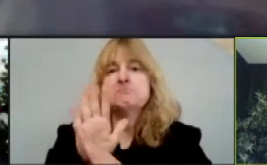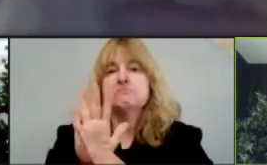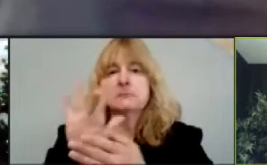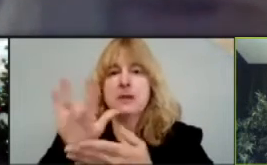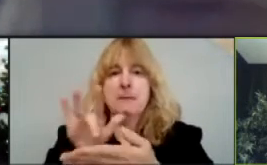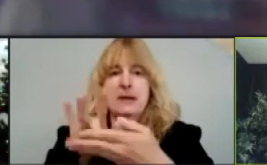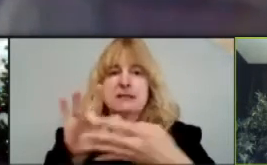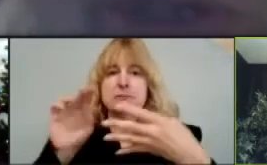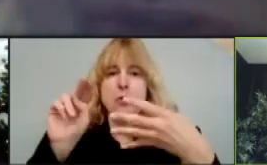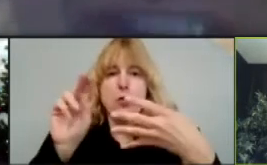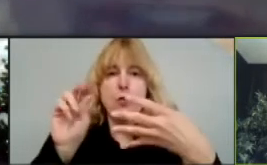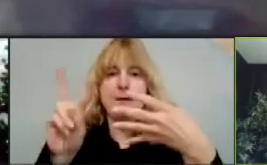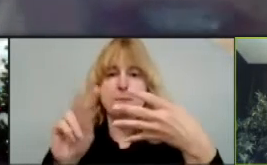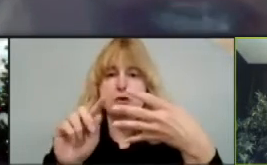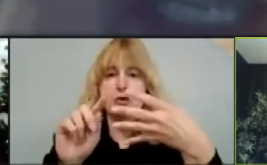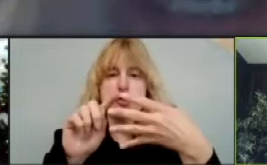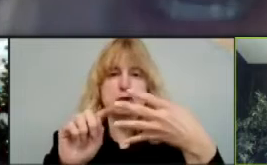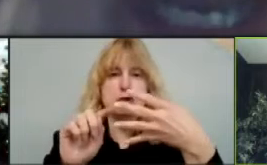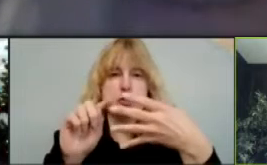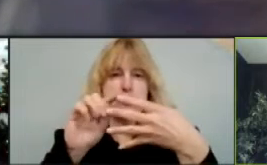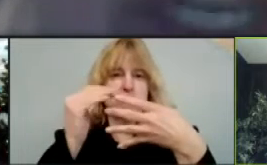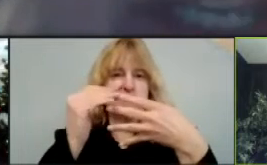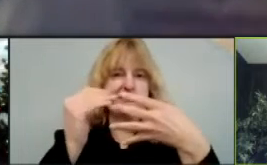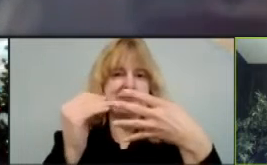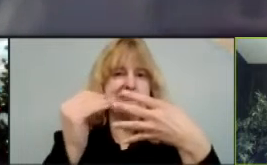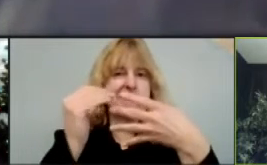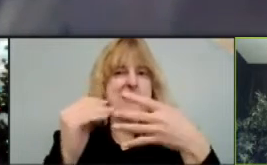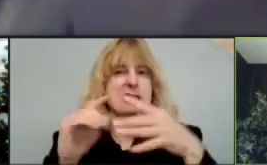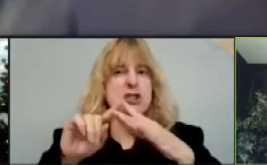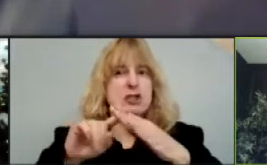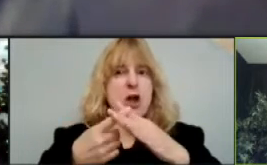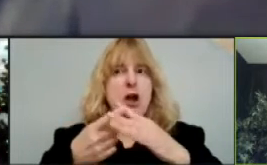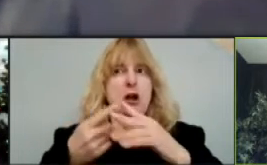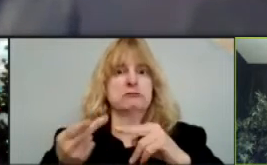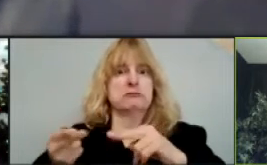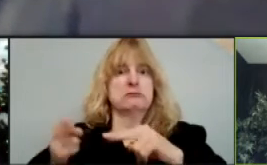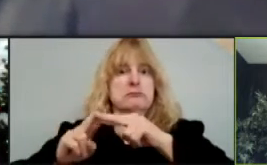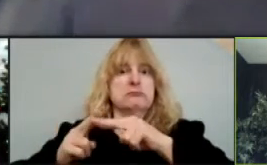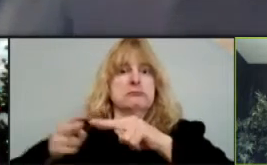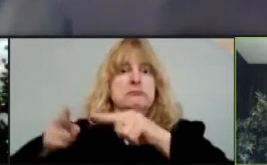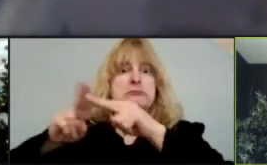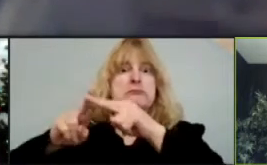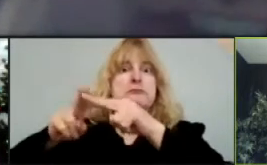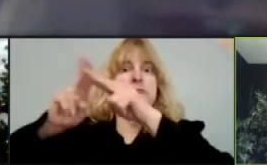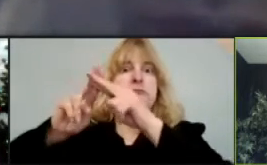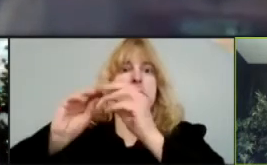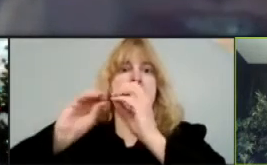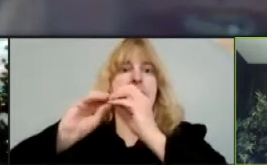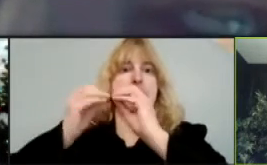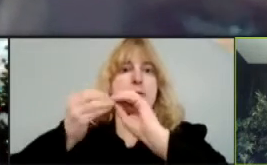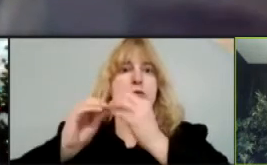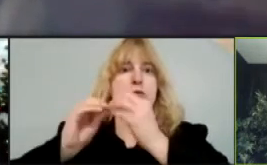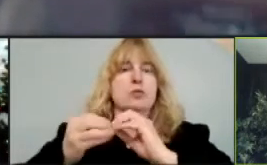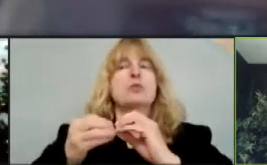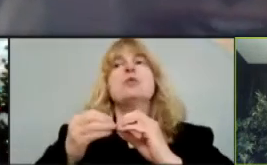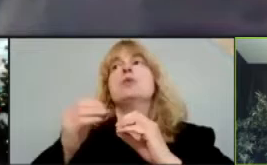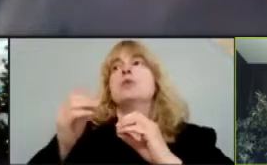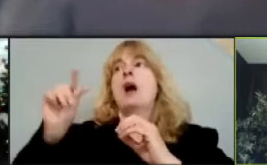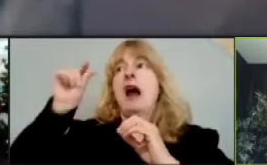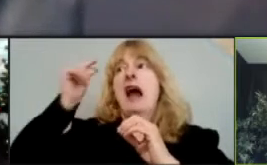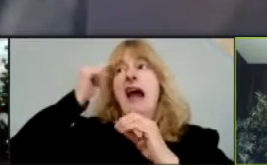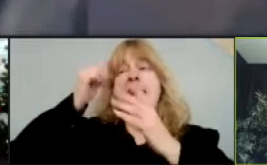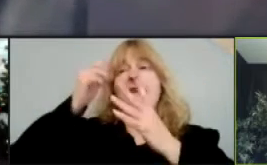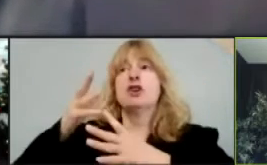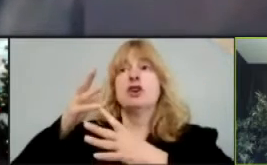early November, rates were increasing. And even before the governor made the decision to suspend in-person learning, we had done it